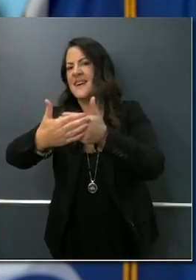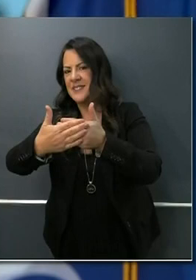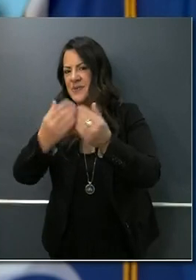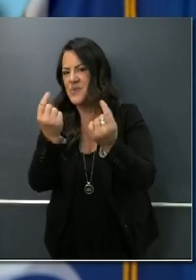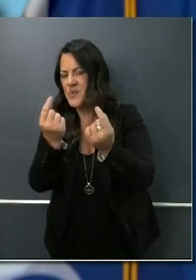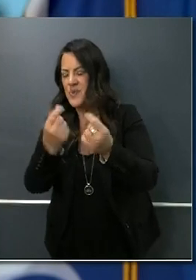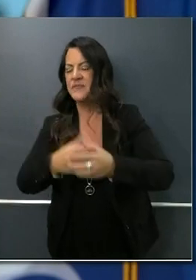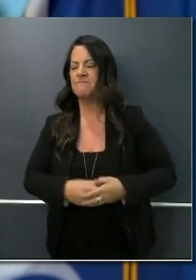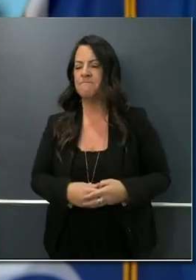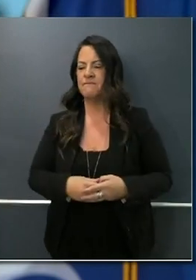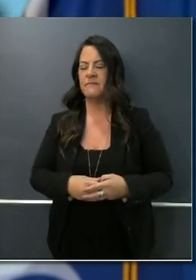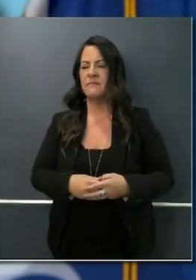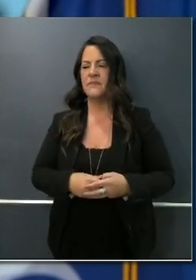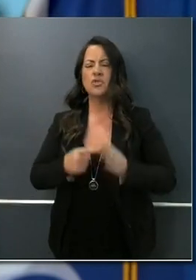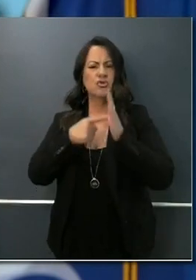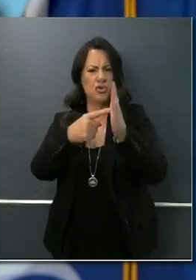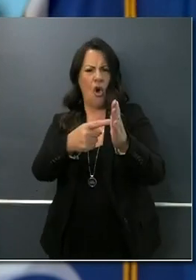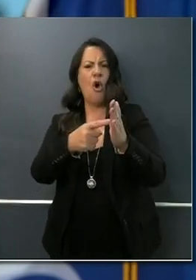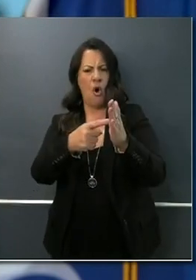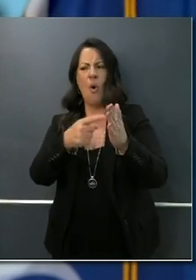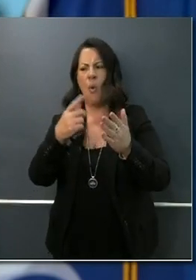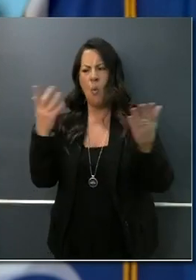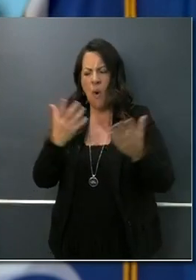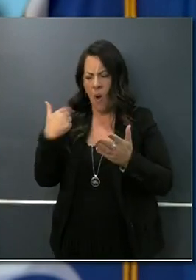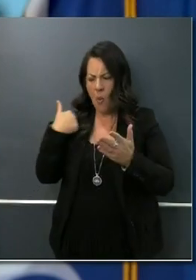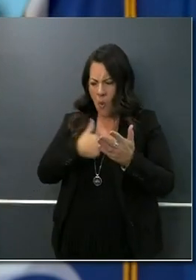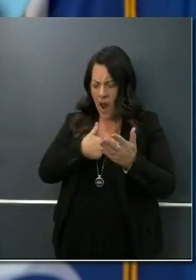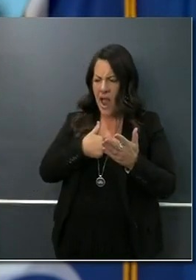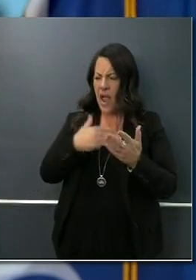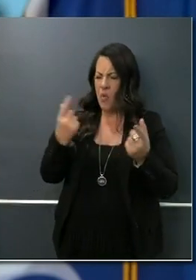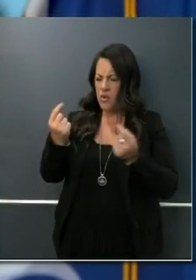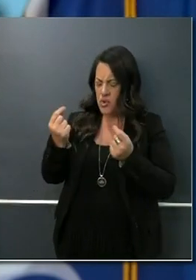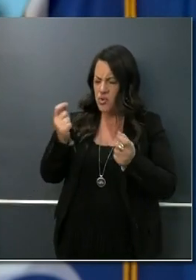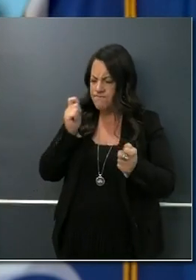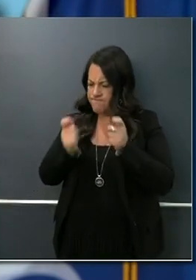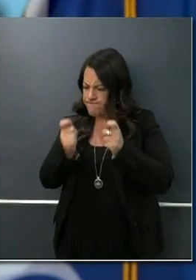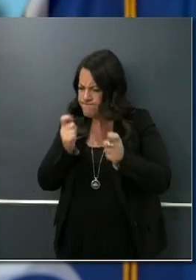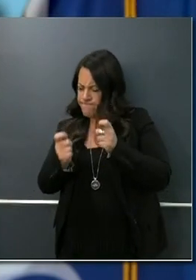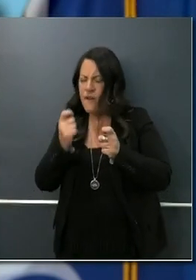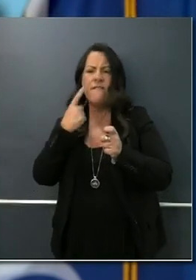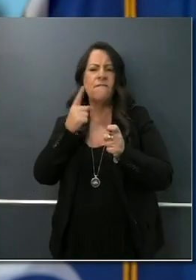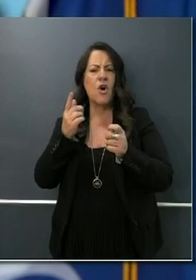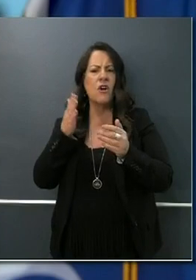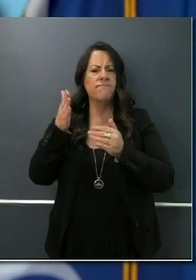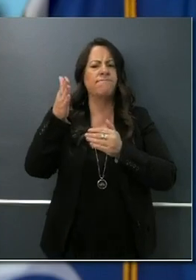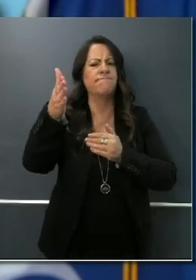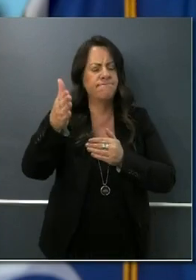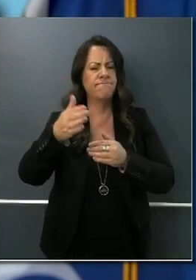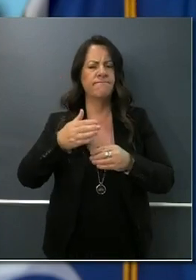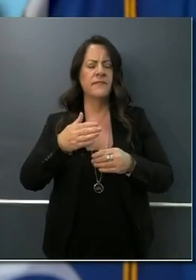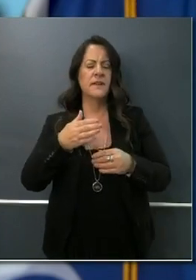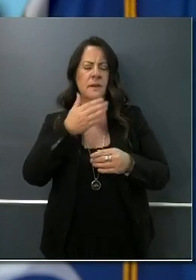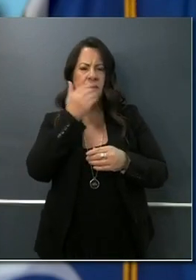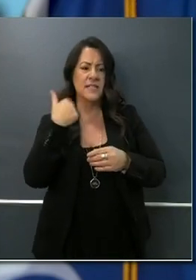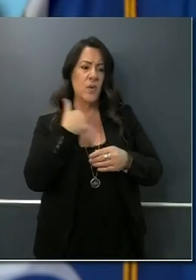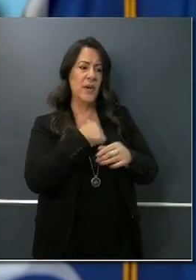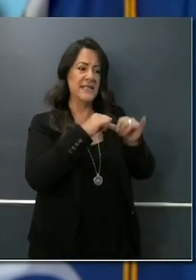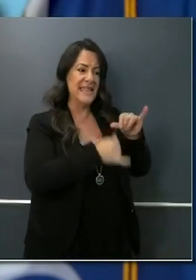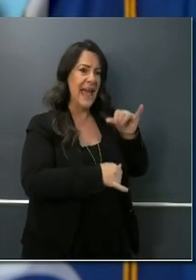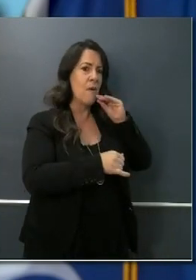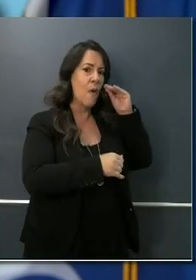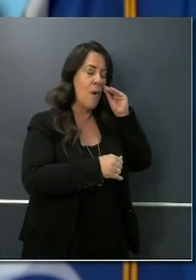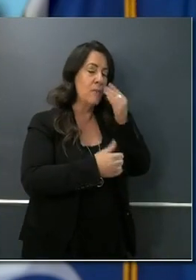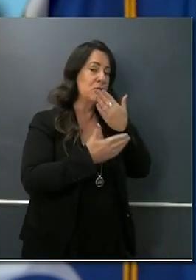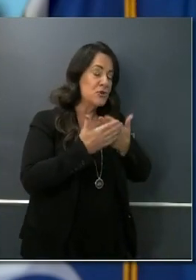it relates to meaningful modifications of our stay-at-home order. As you may know, a few weeks back,